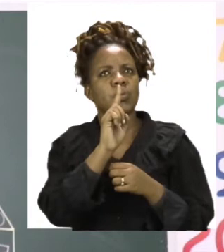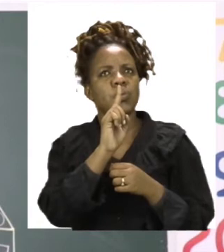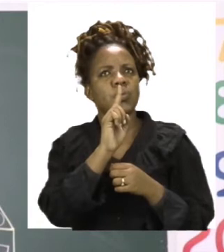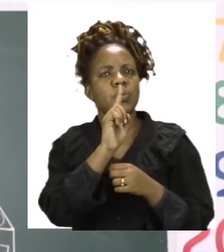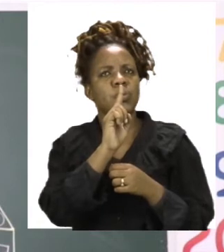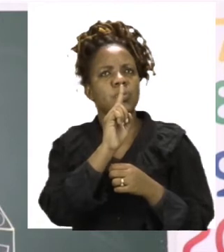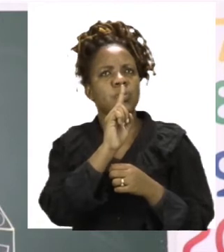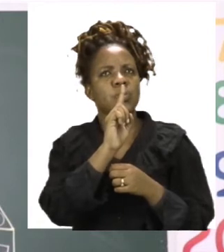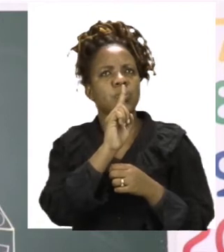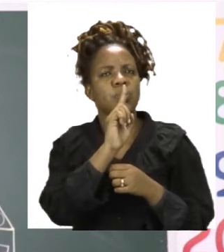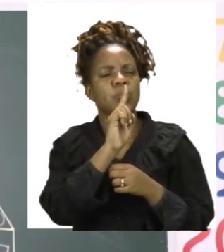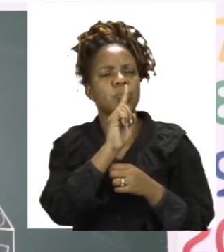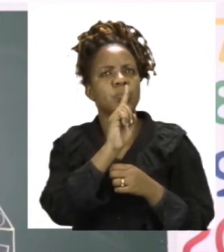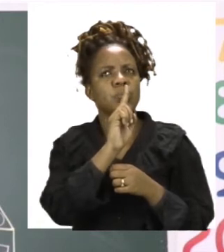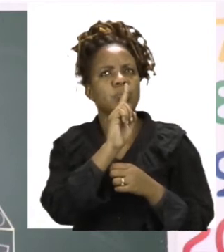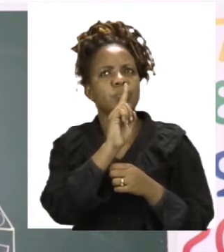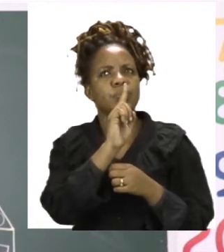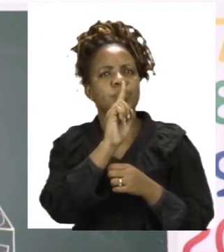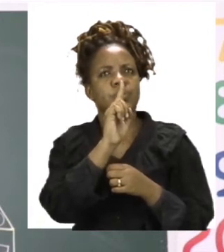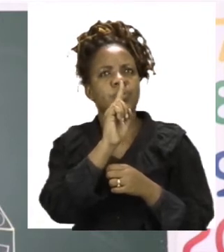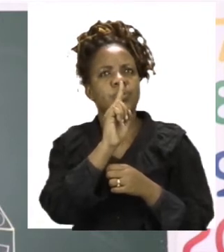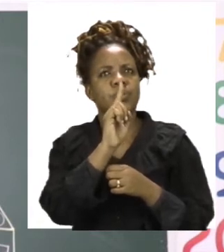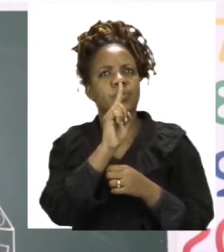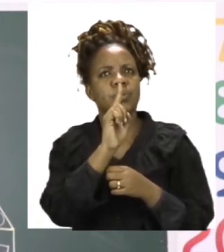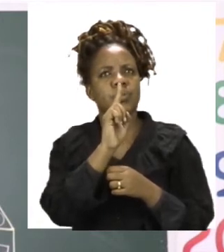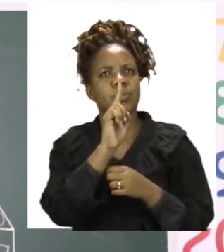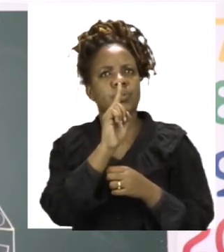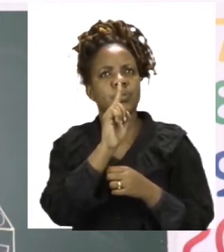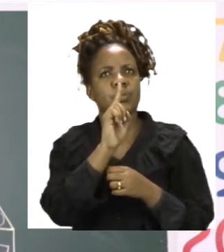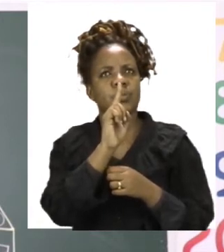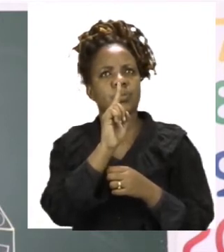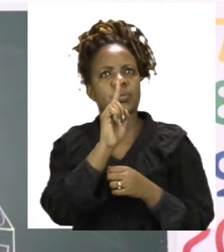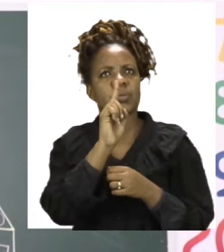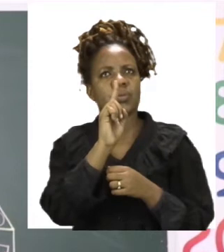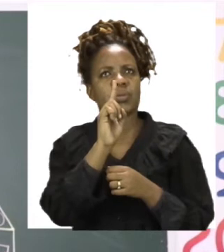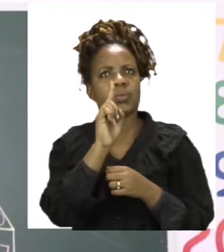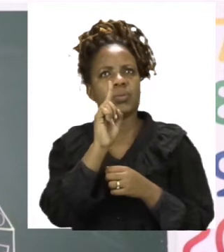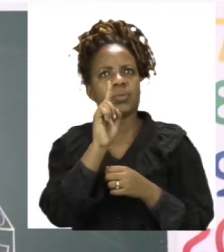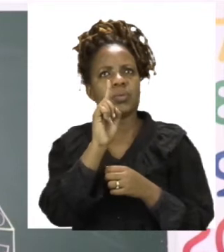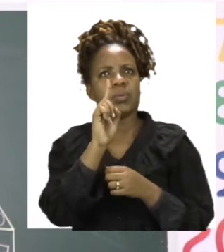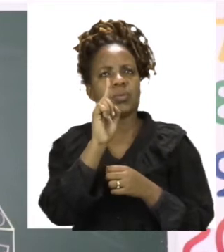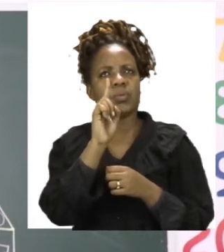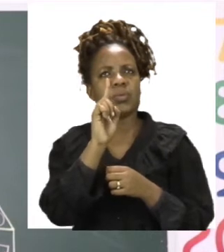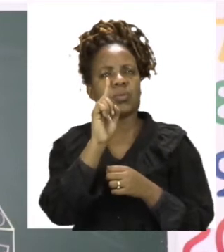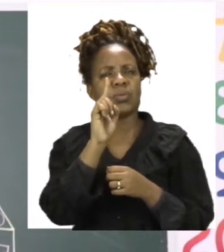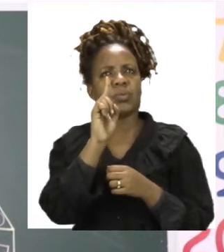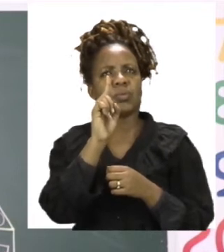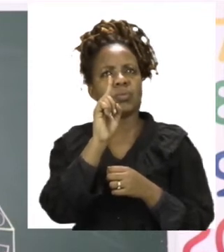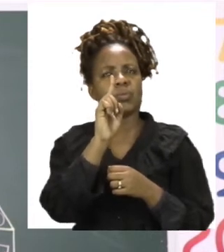number 21, brick 22, 23, 24,